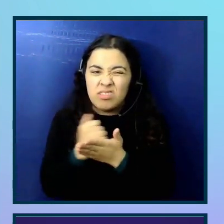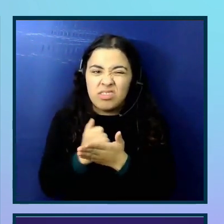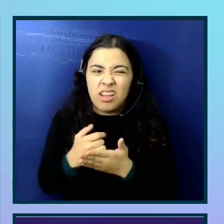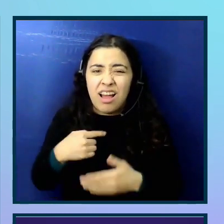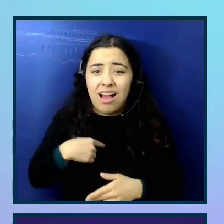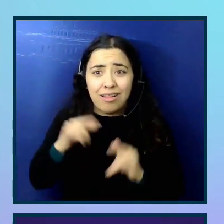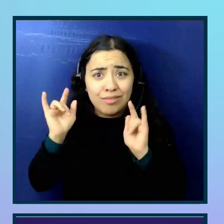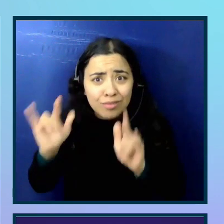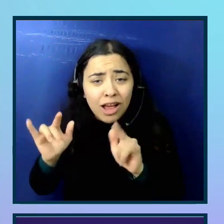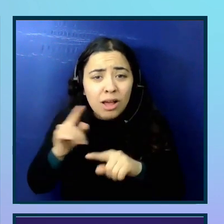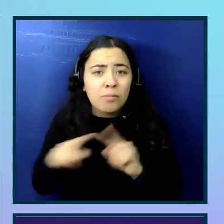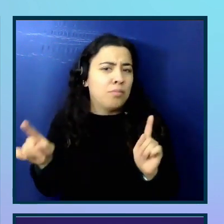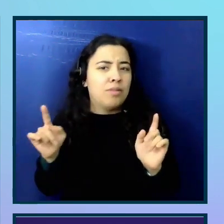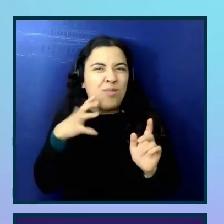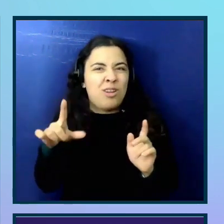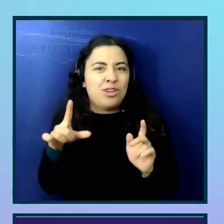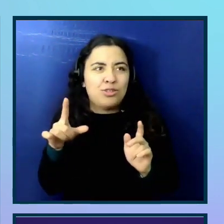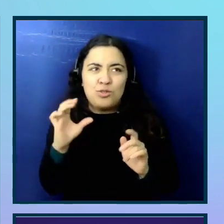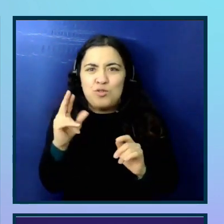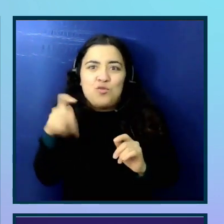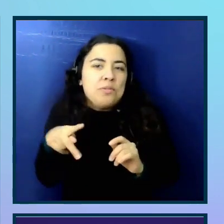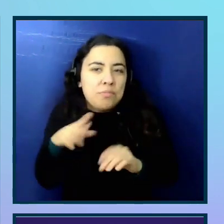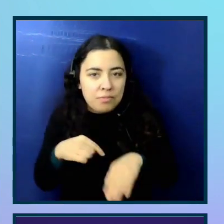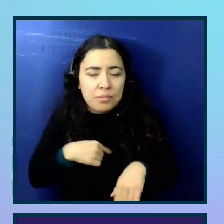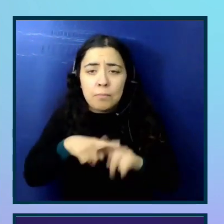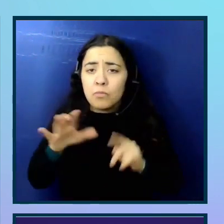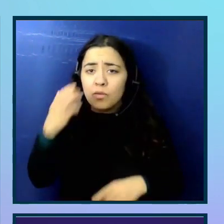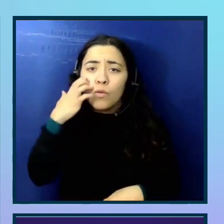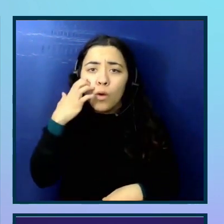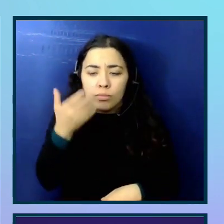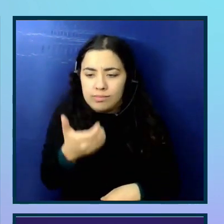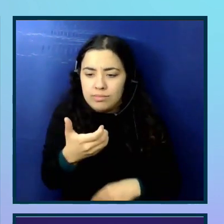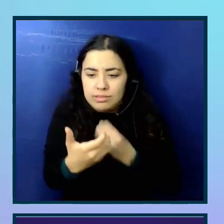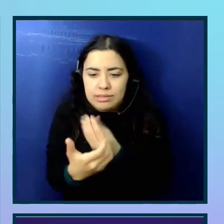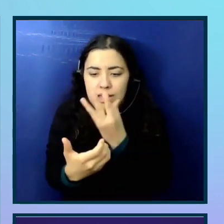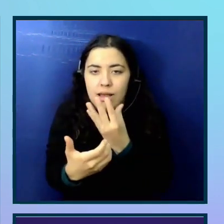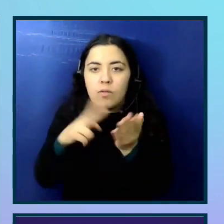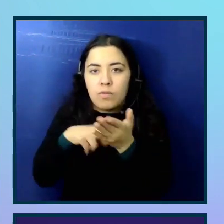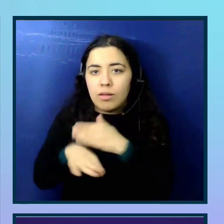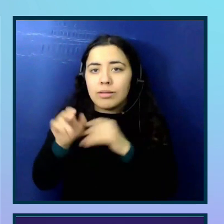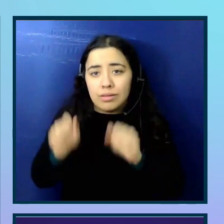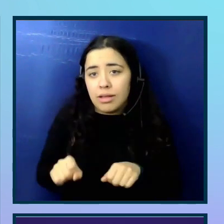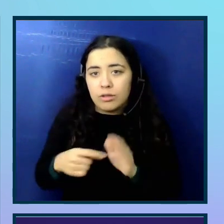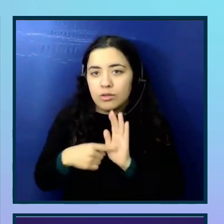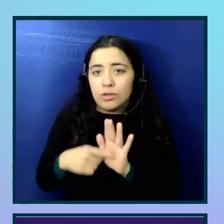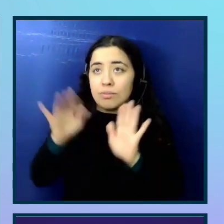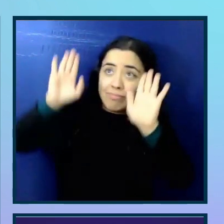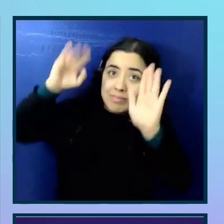So don't log into my account. But you're able to use your phone to scan it and use that as a method to show it's